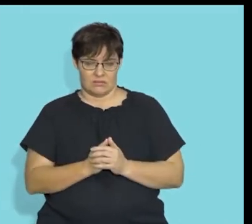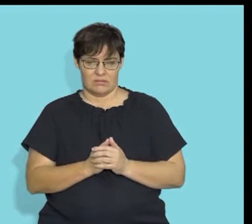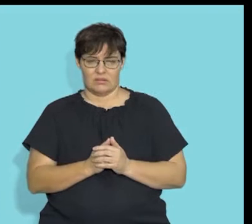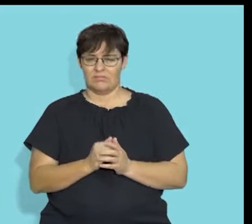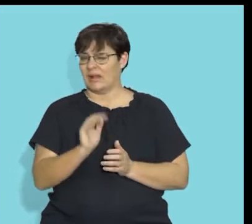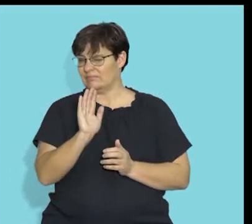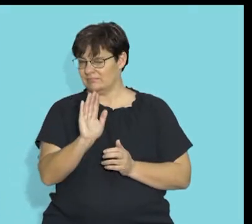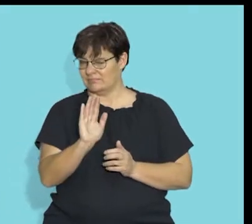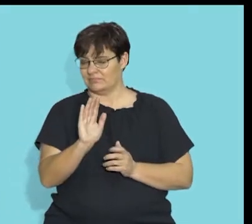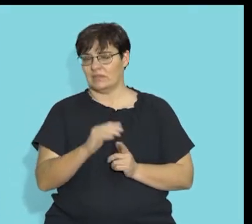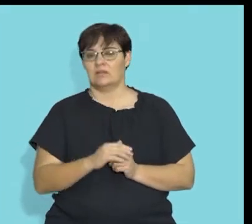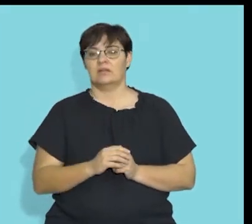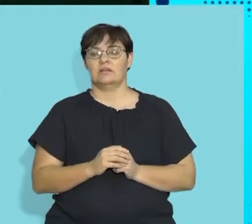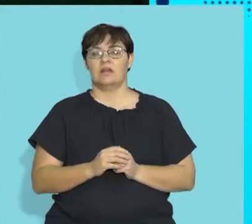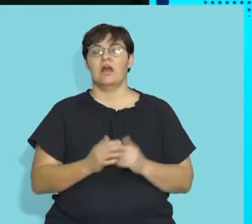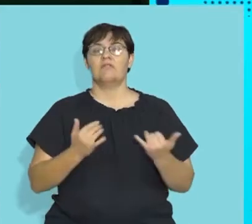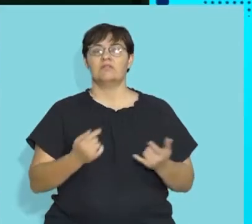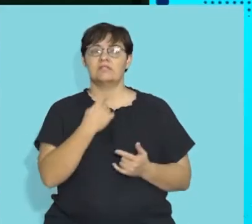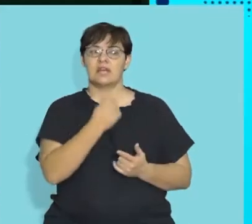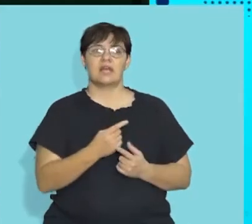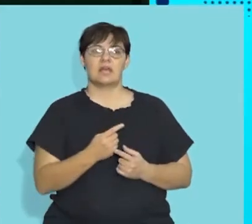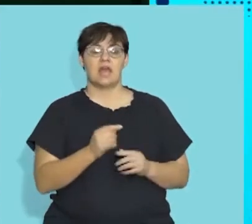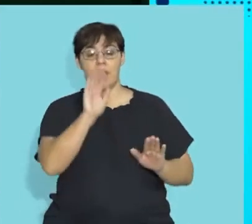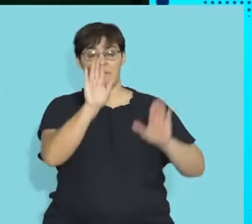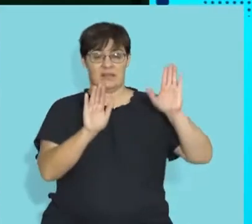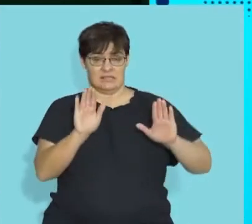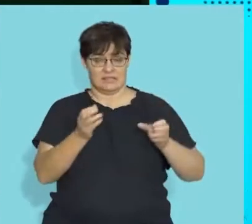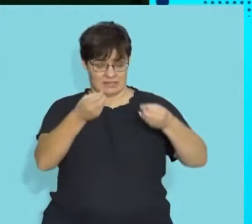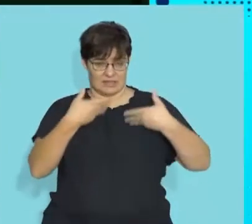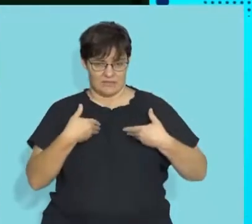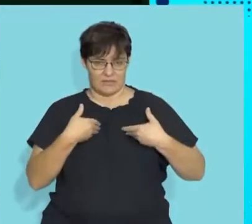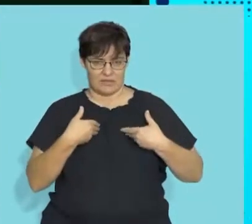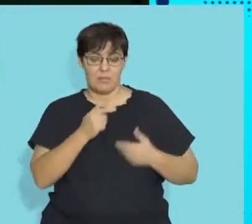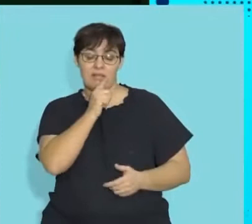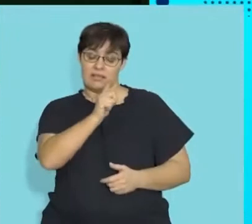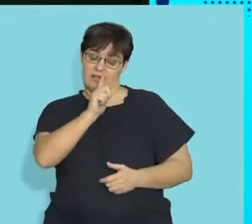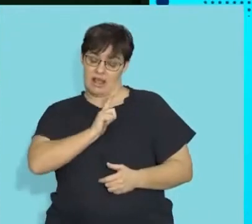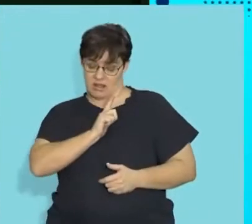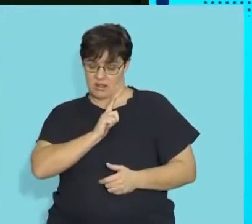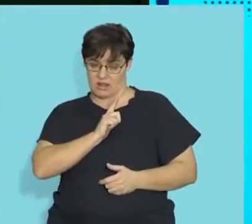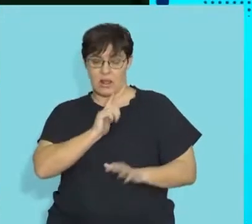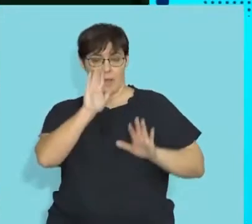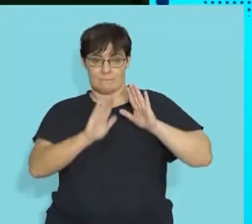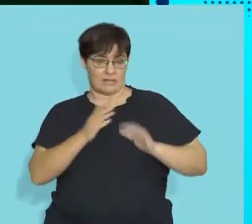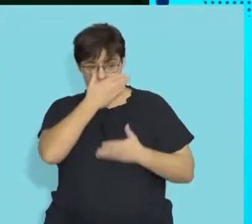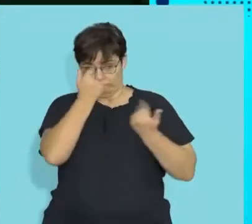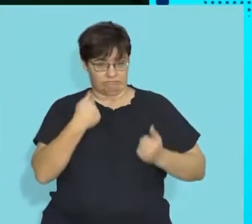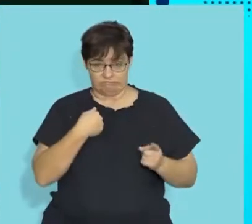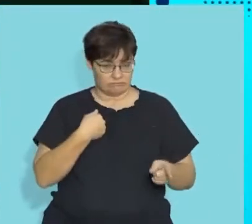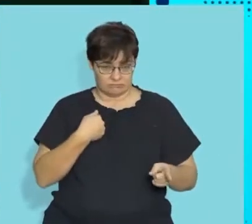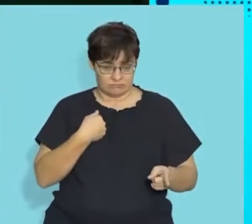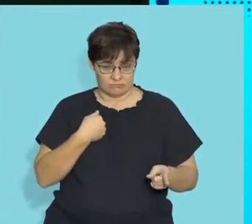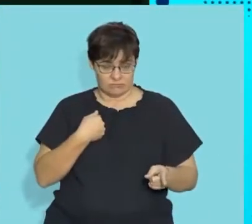I'm just going to pause for a second and say that if you are given a pattern and you are not told what type of pattern it